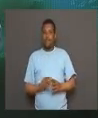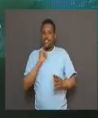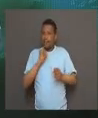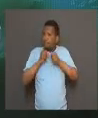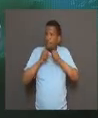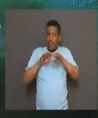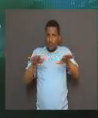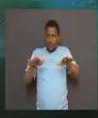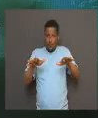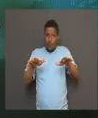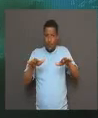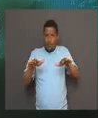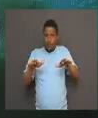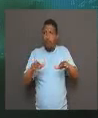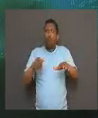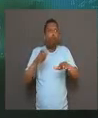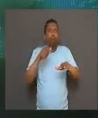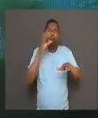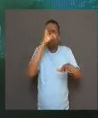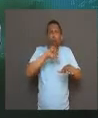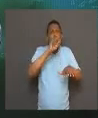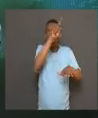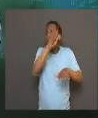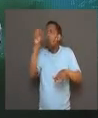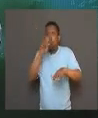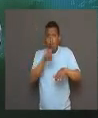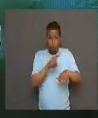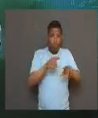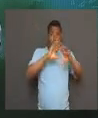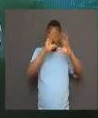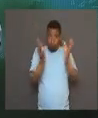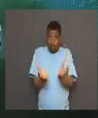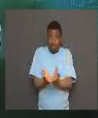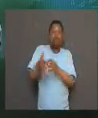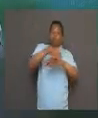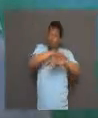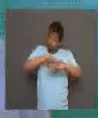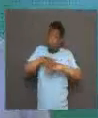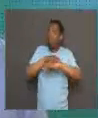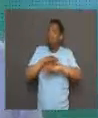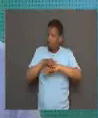spread very unevenly over the Earth's surface.